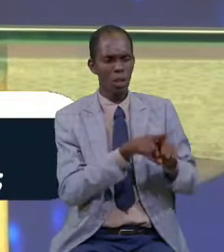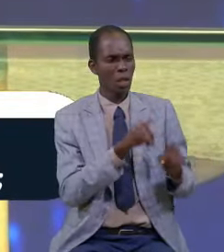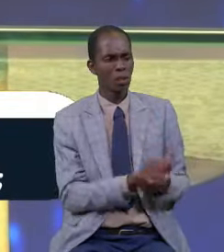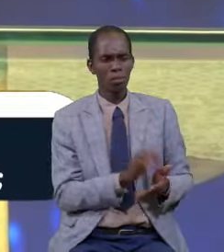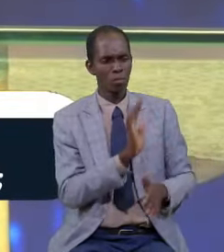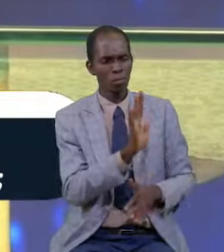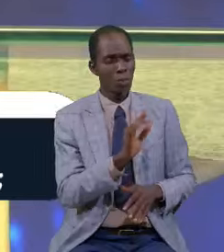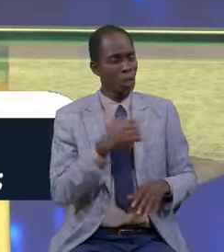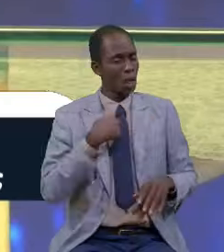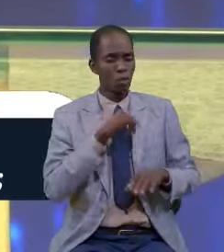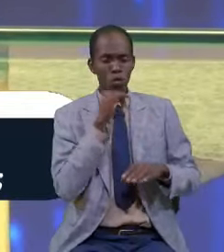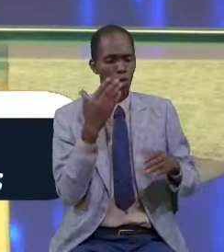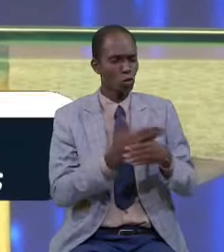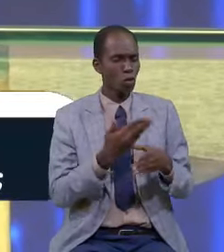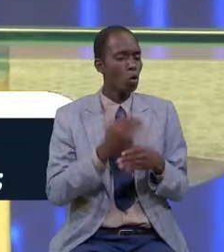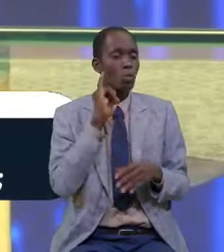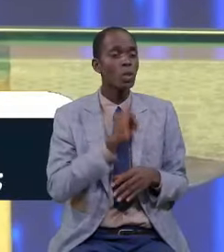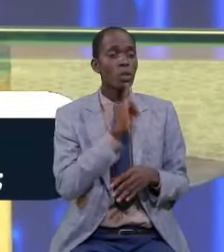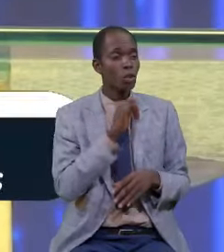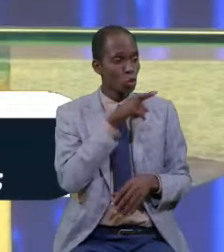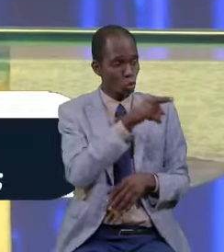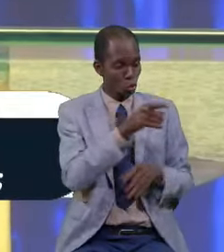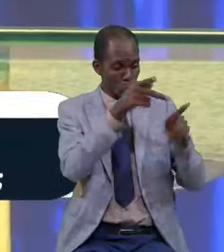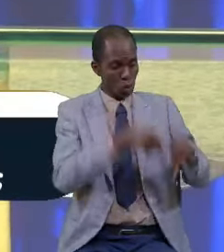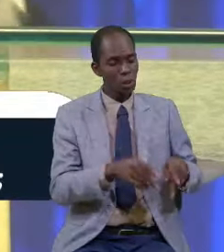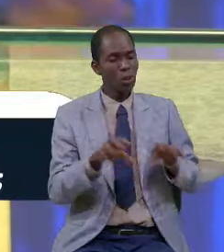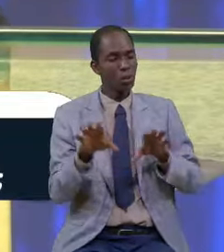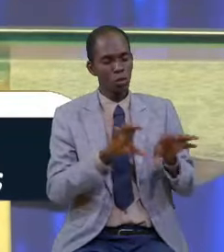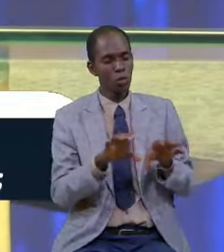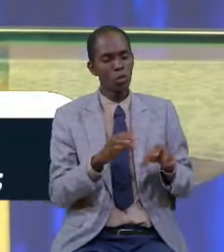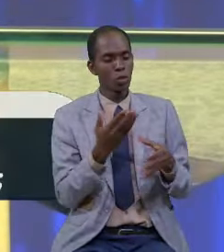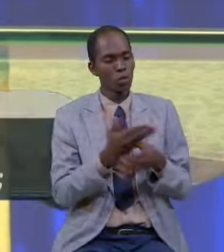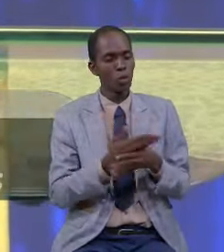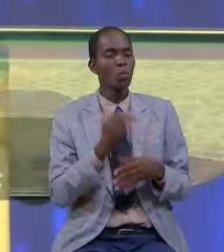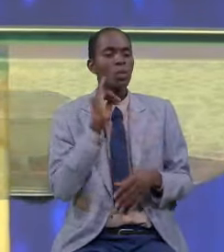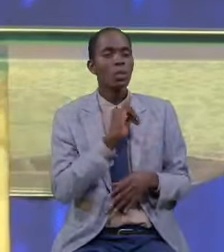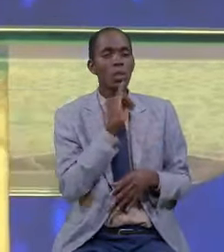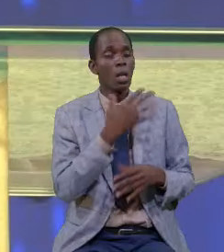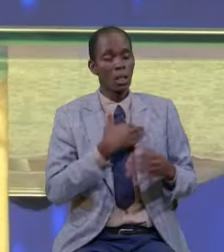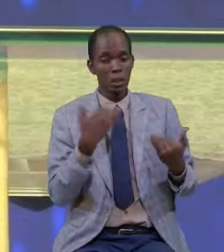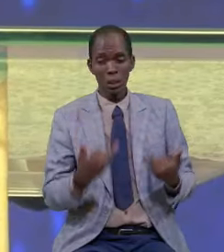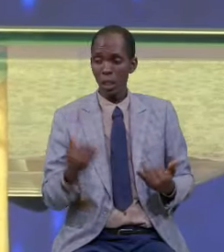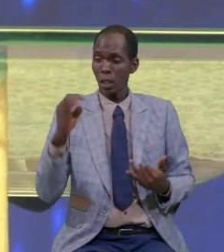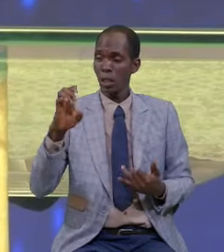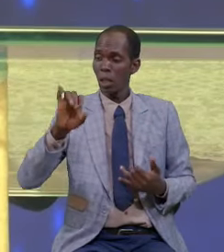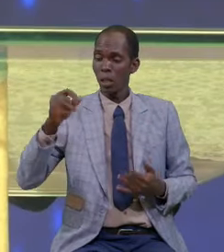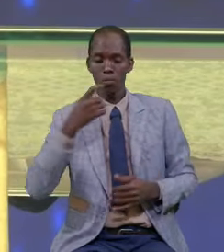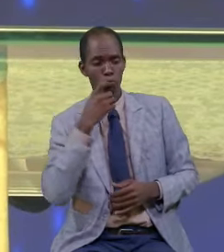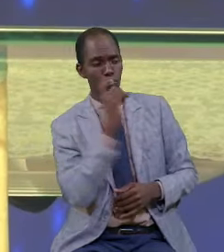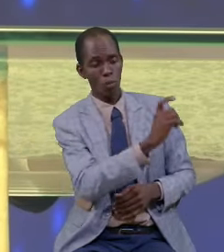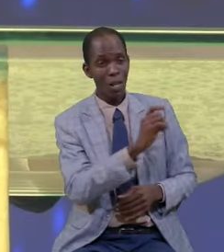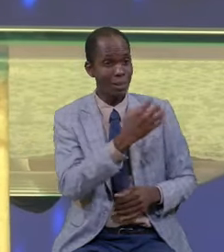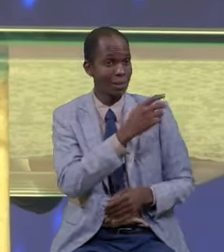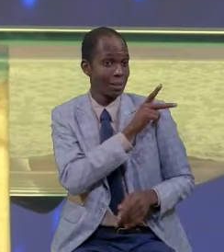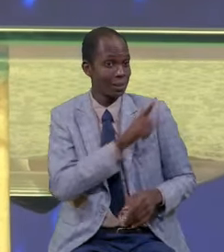him a command. He gave Ahab the king. He gave him a command. Go and gather all the people together. And Ahab now